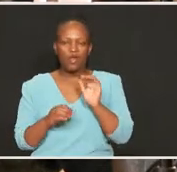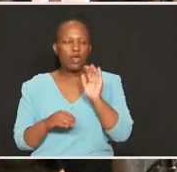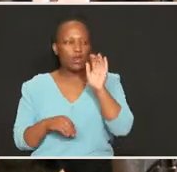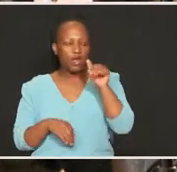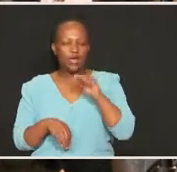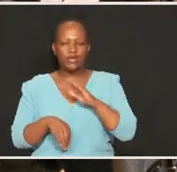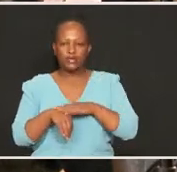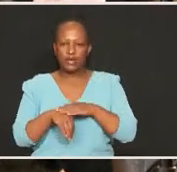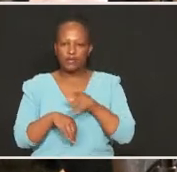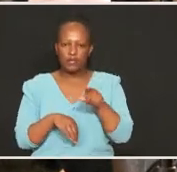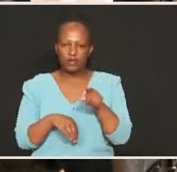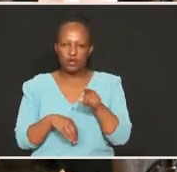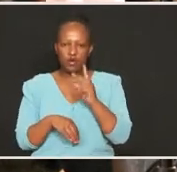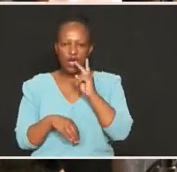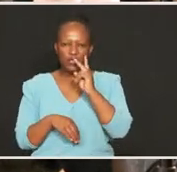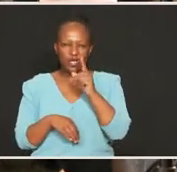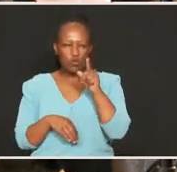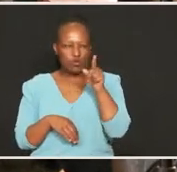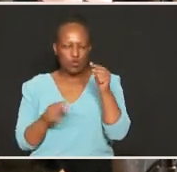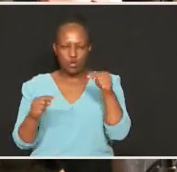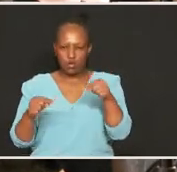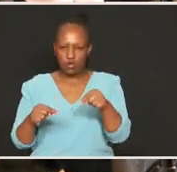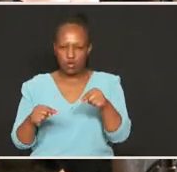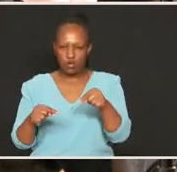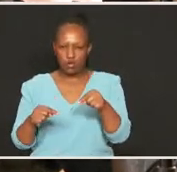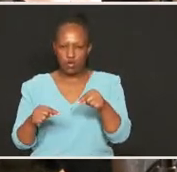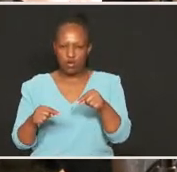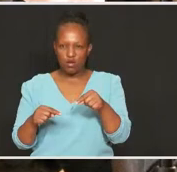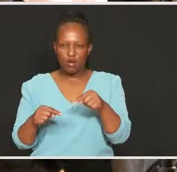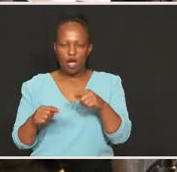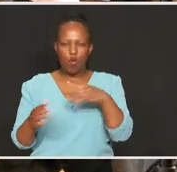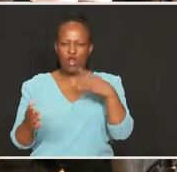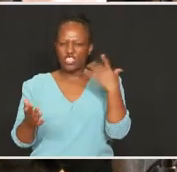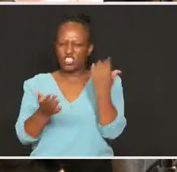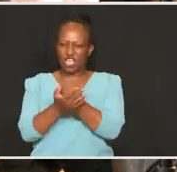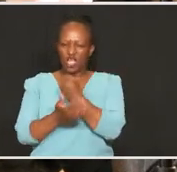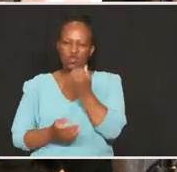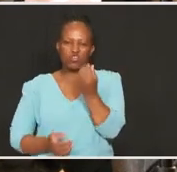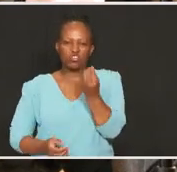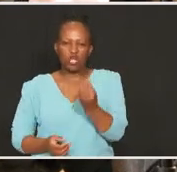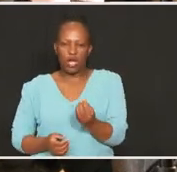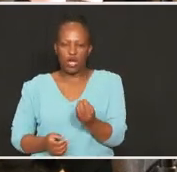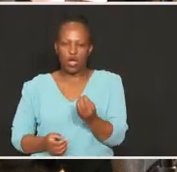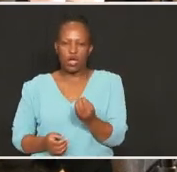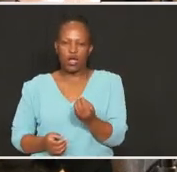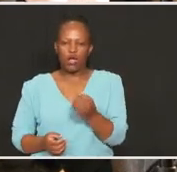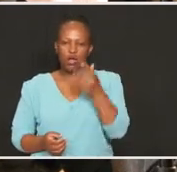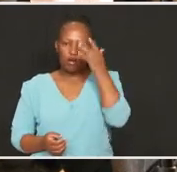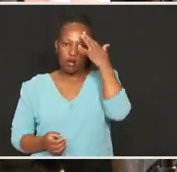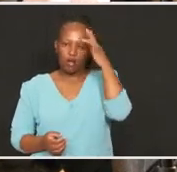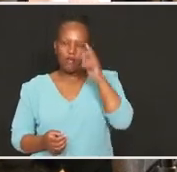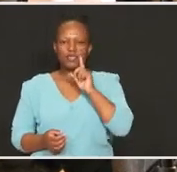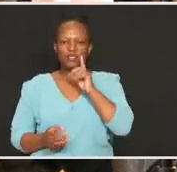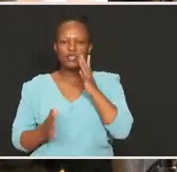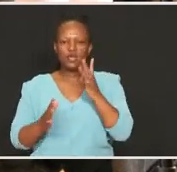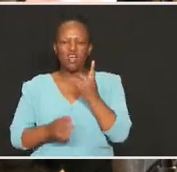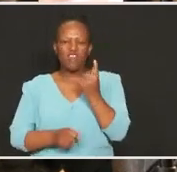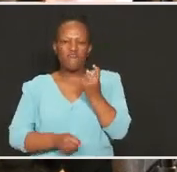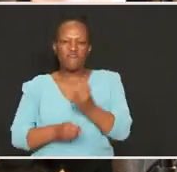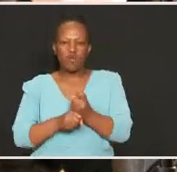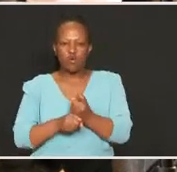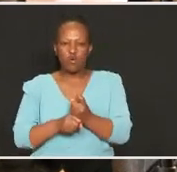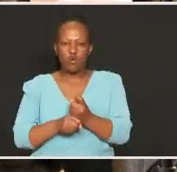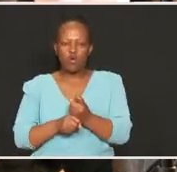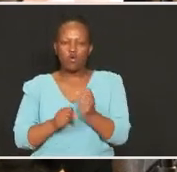time I see you here I will take your child away from you a government teacher refused to allow my child